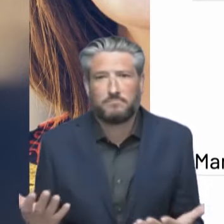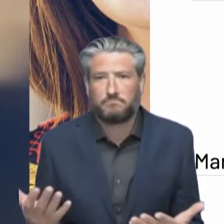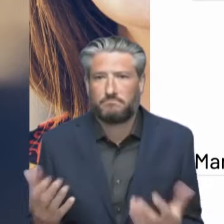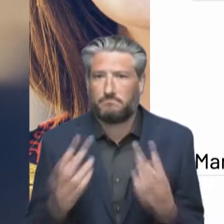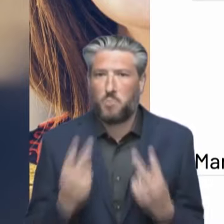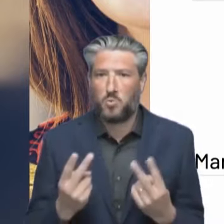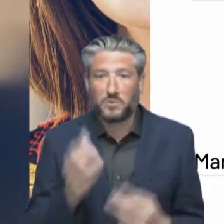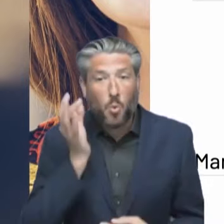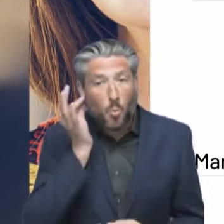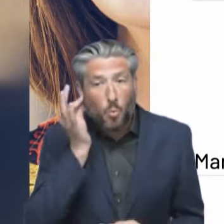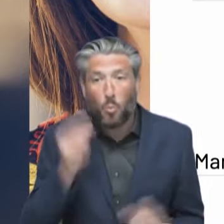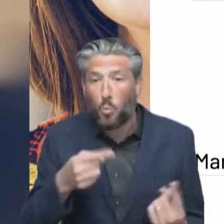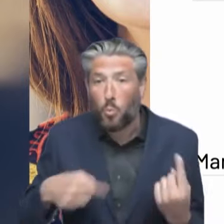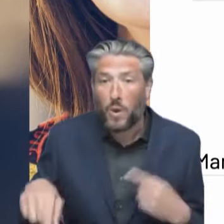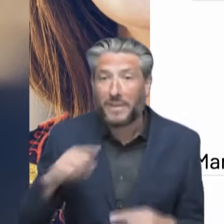key positions